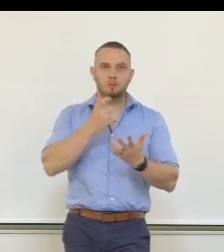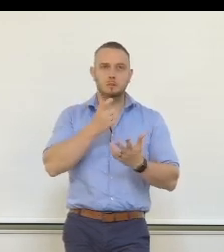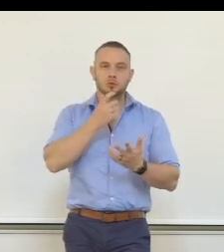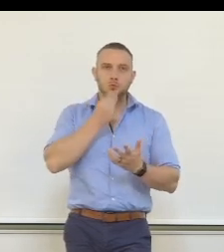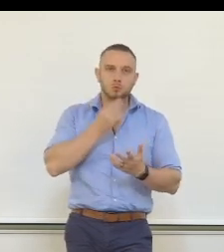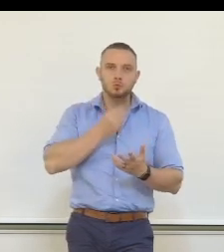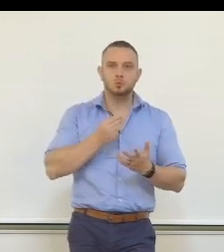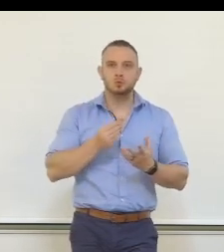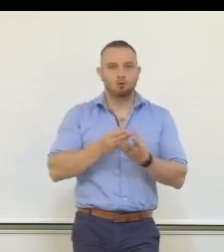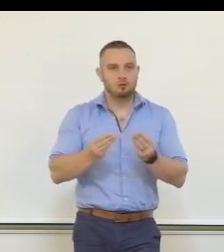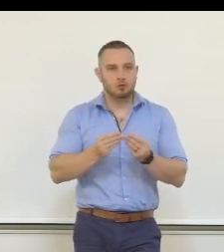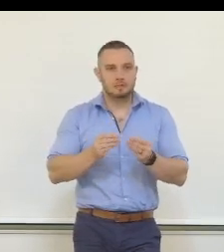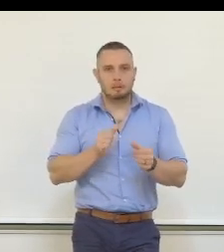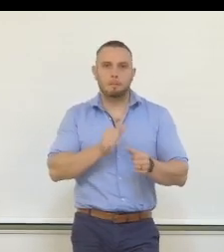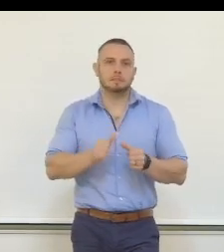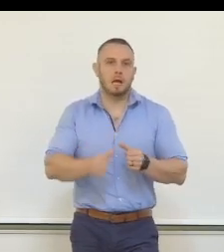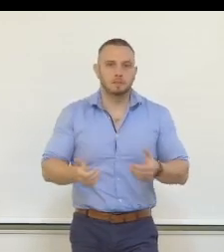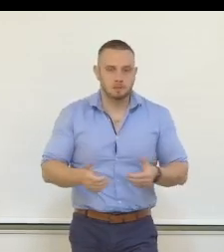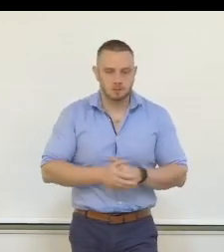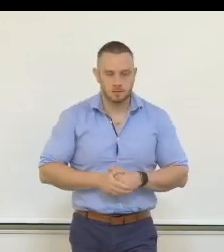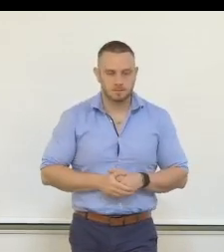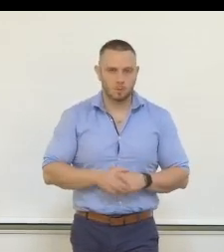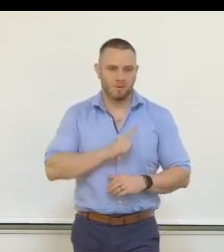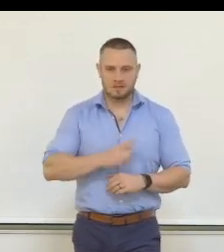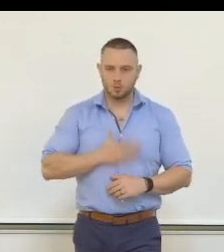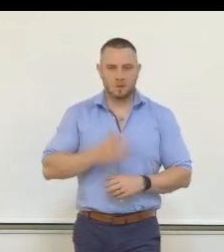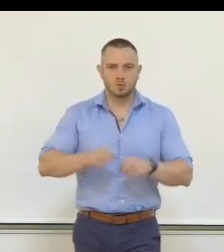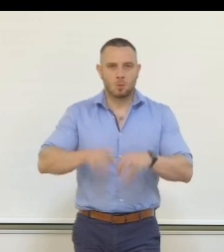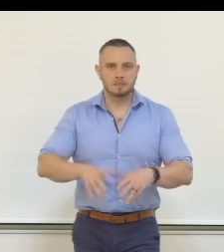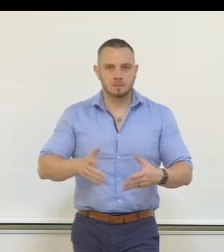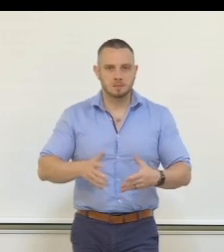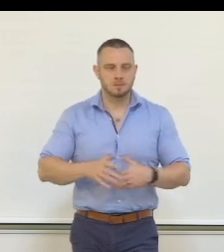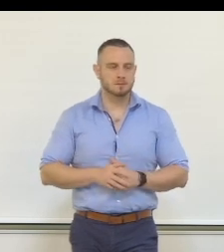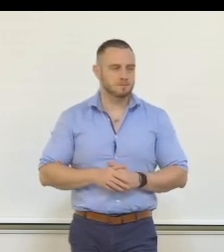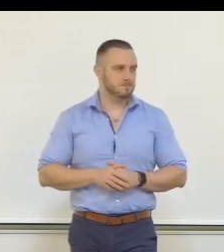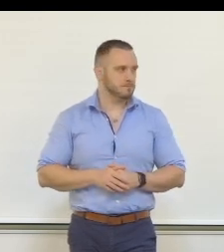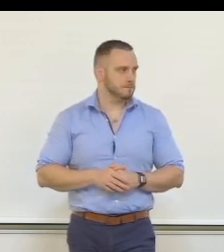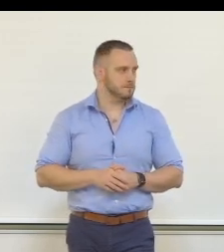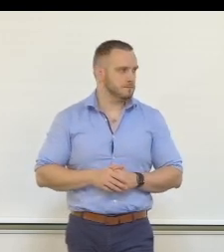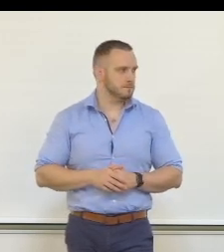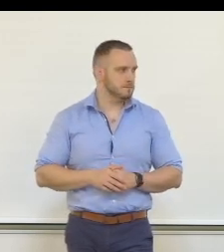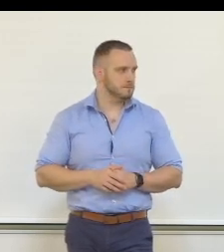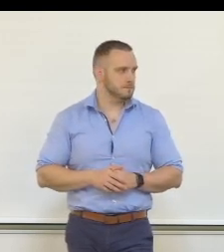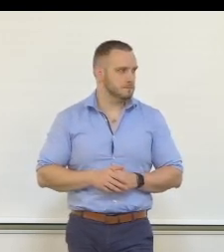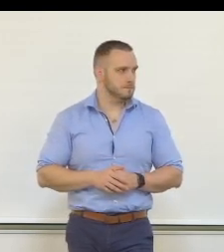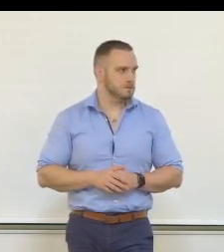today, and rather look into or understand that the resources that we have are